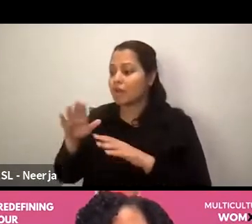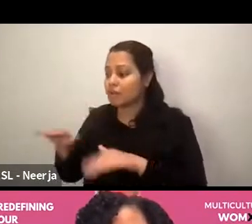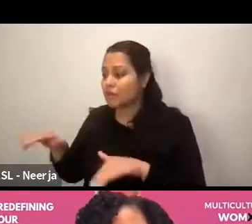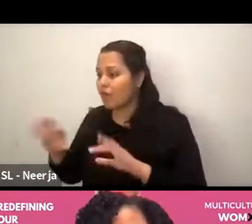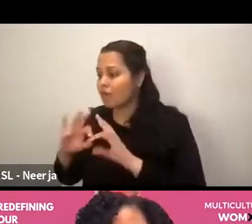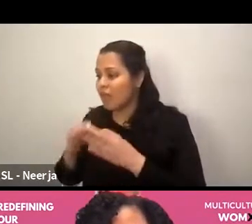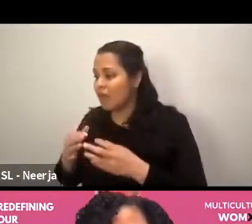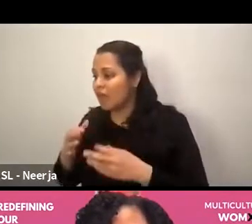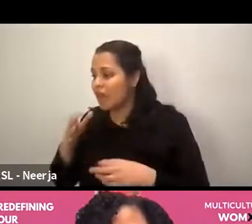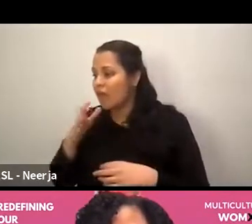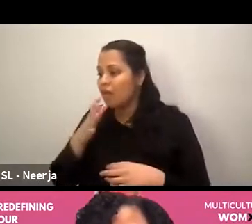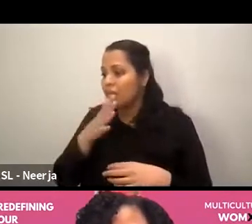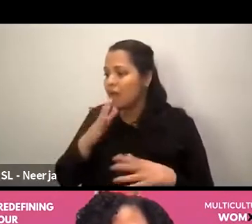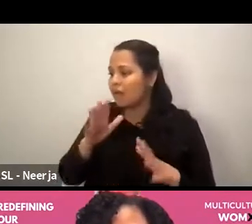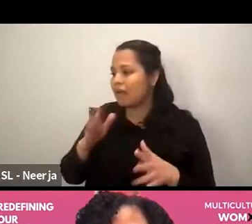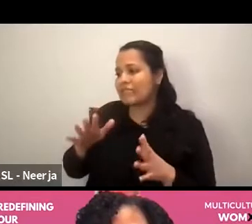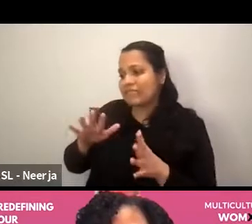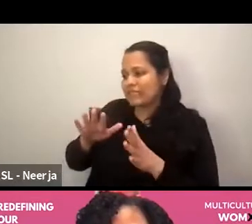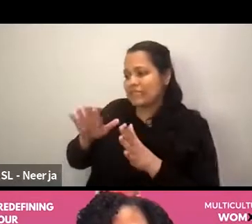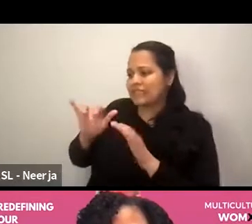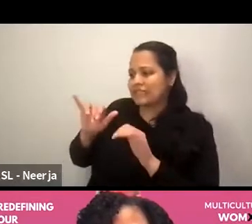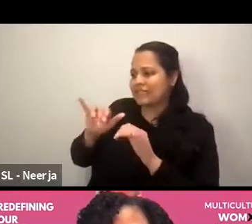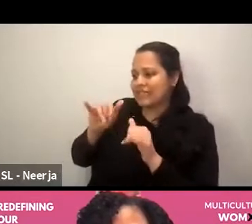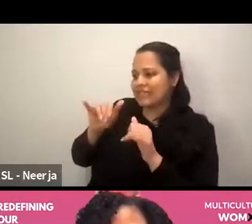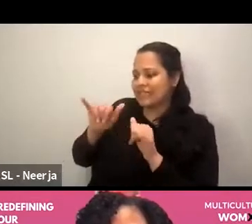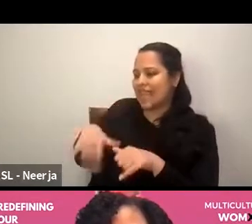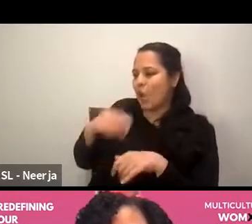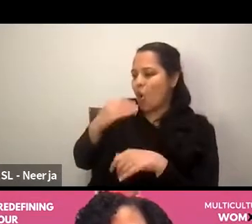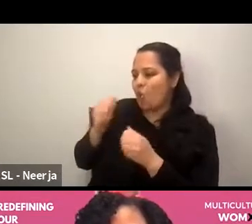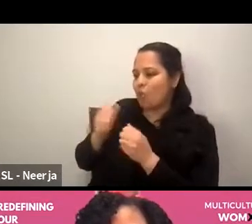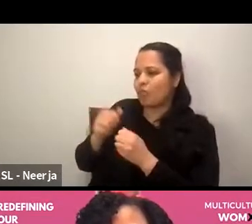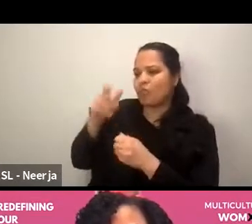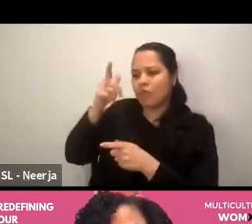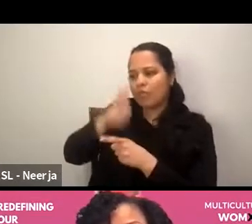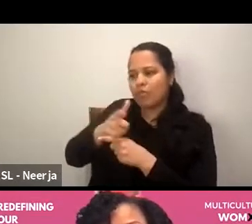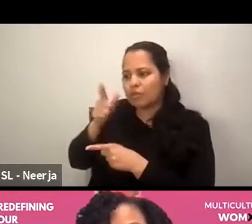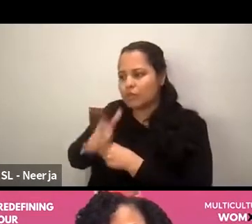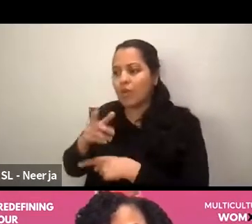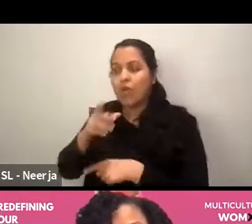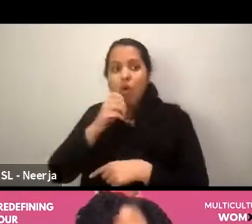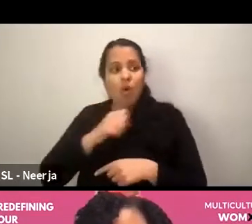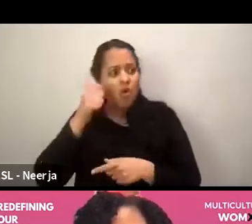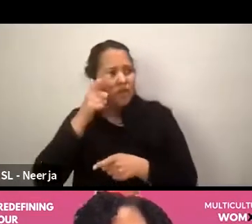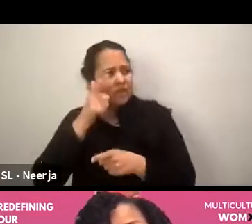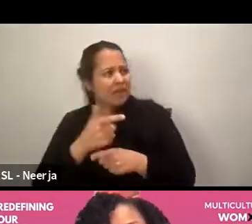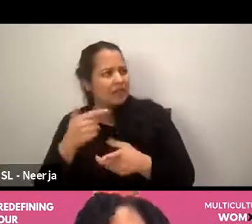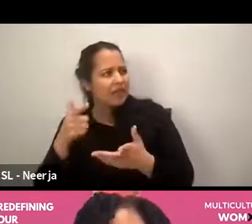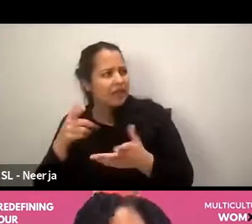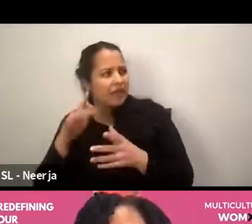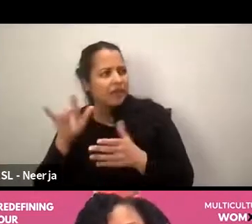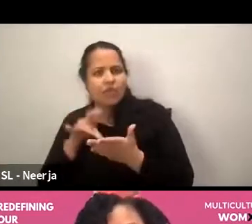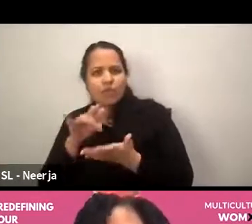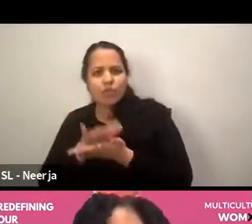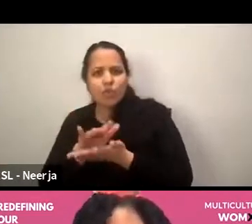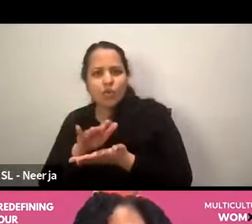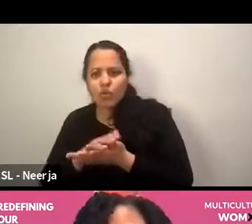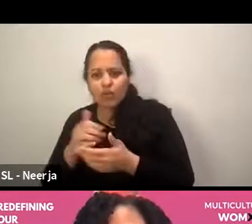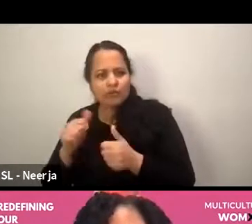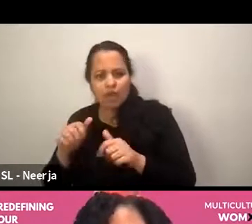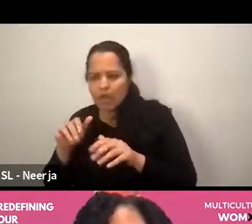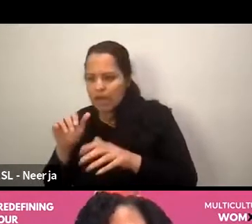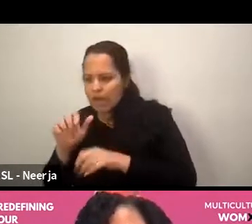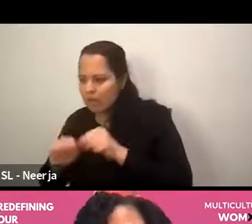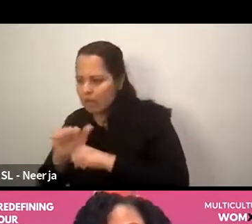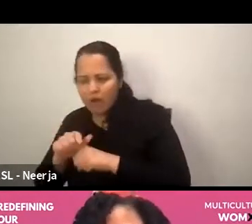children, with their older siblings at home. And now you have an older sibling who's trying to get through middle school or high school, now taking care